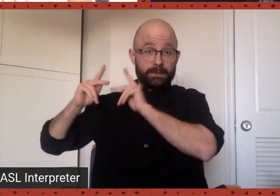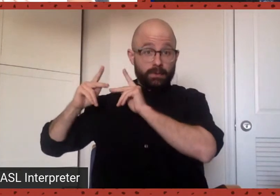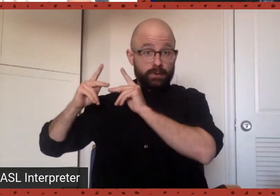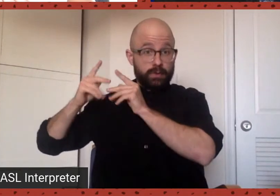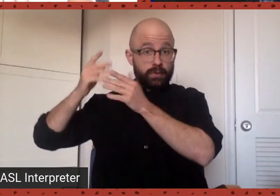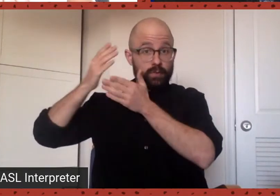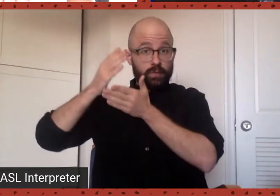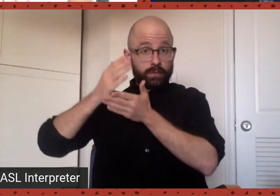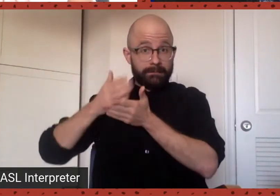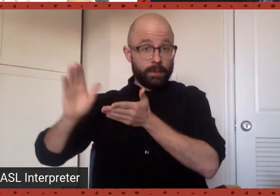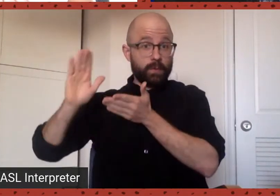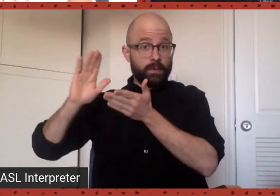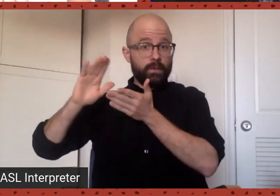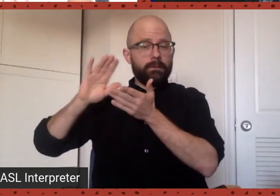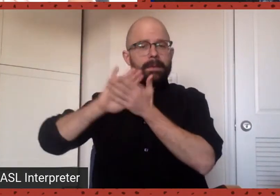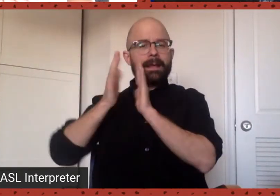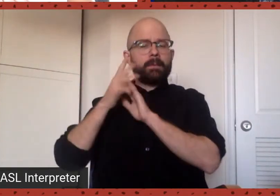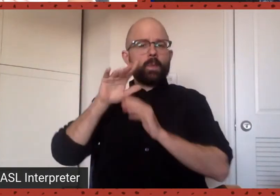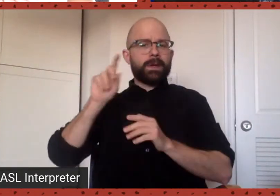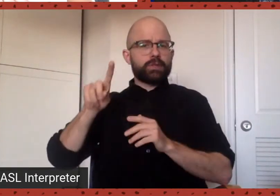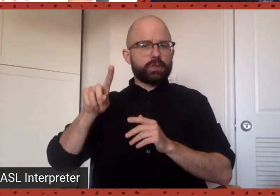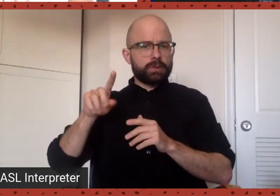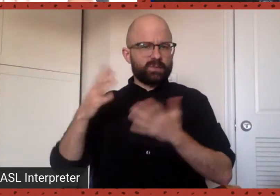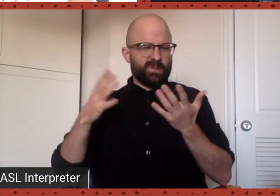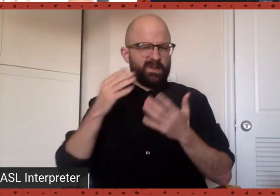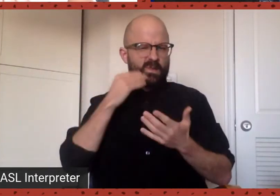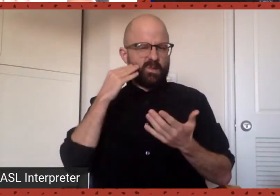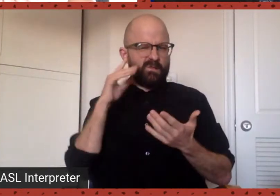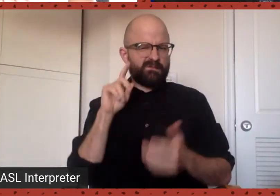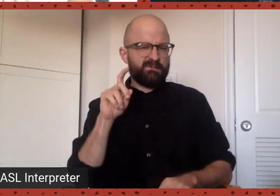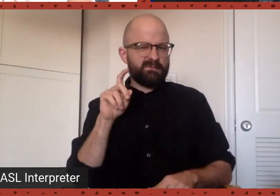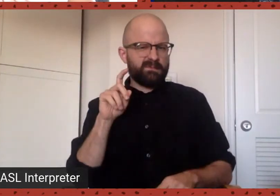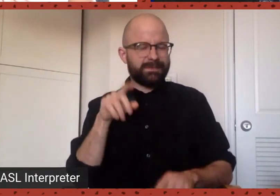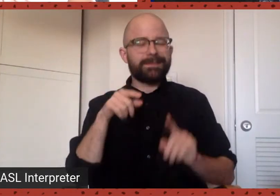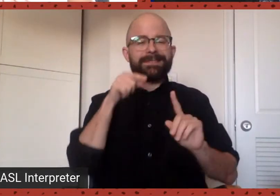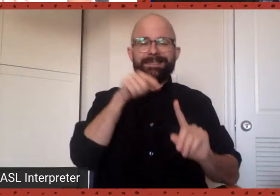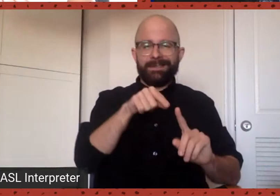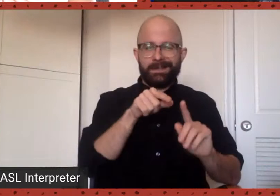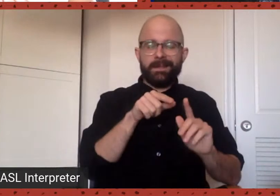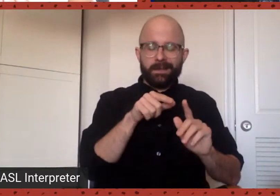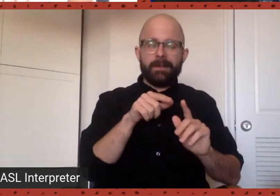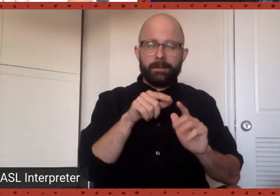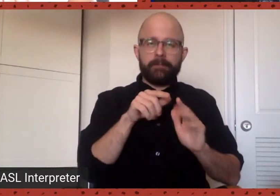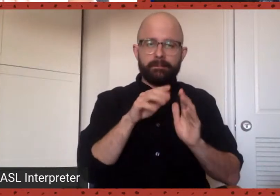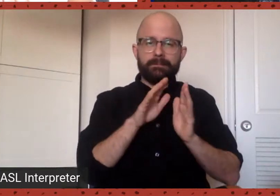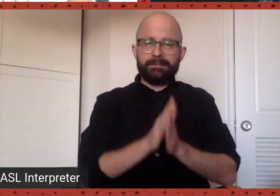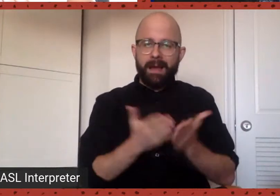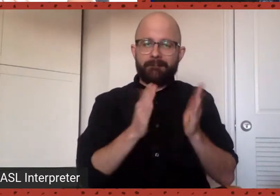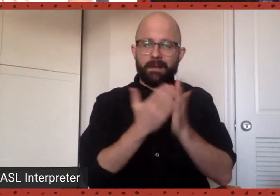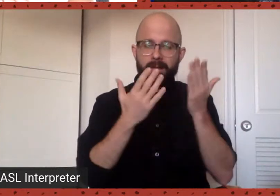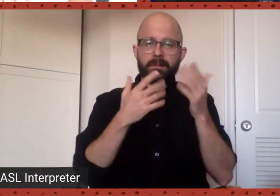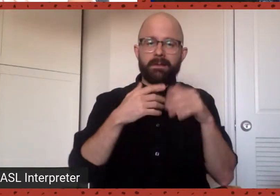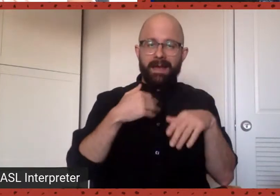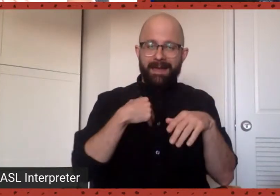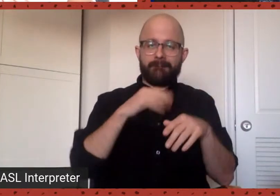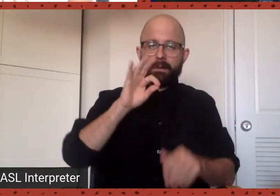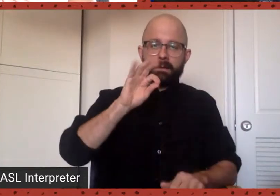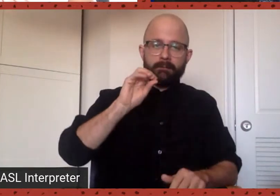question: what is home? There's a foster child in this novel named Wyatt,